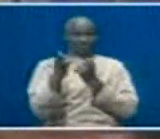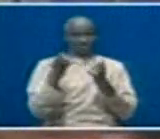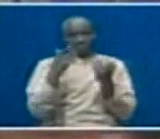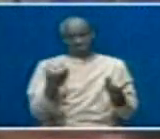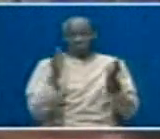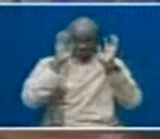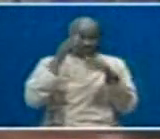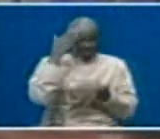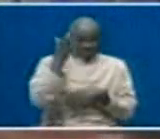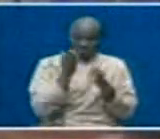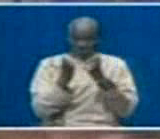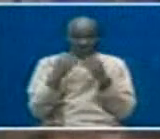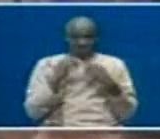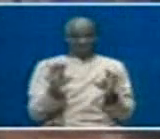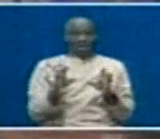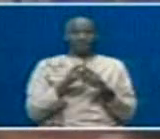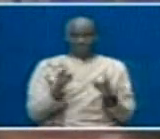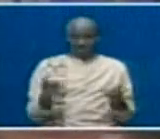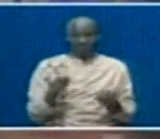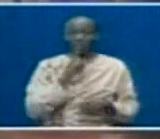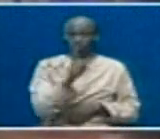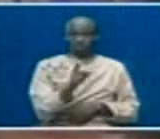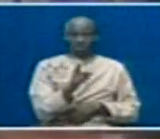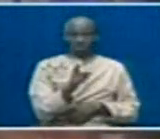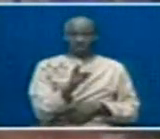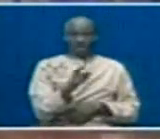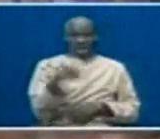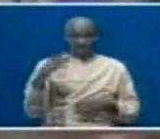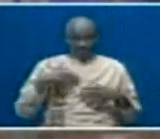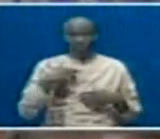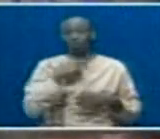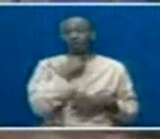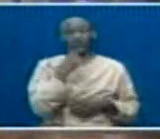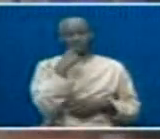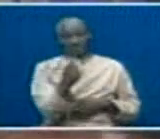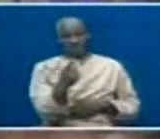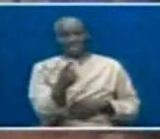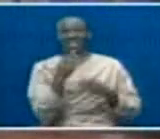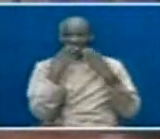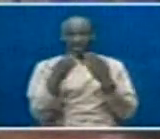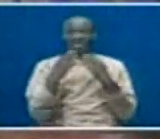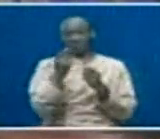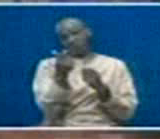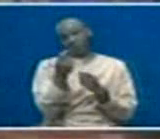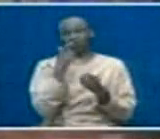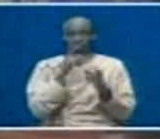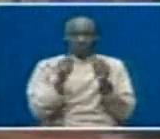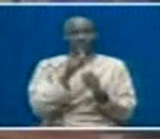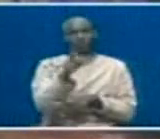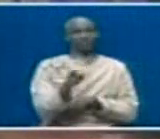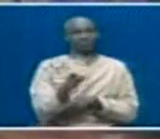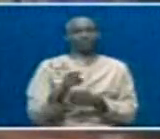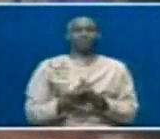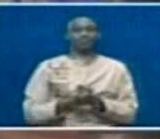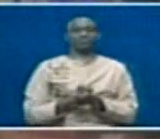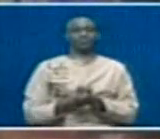know. Muslim don't have services. But I'm sure there's some people who want to say a few words about Ali.